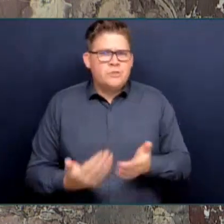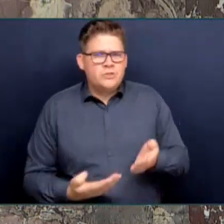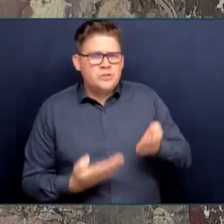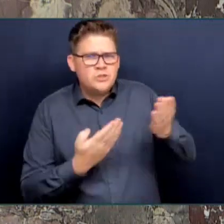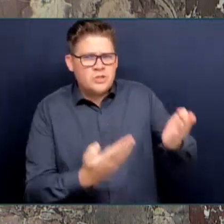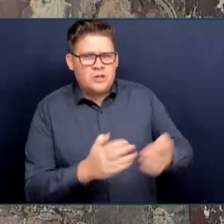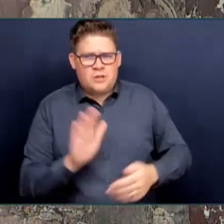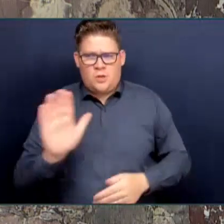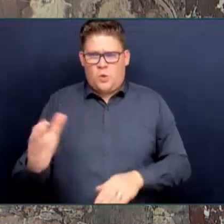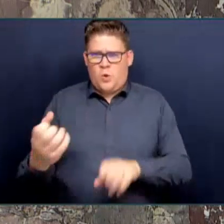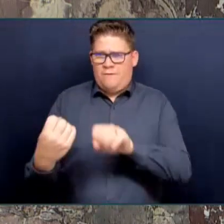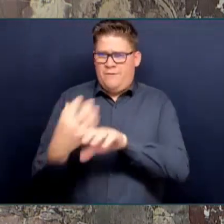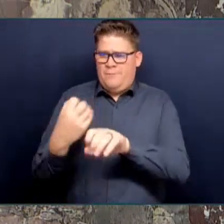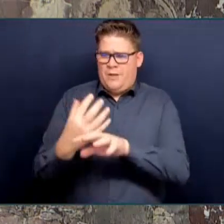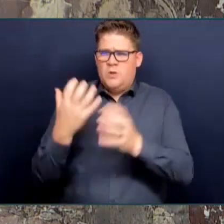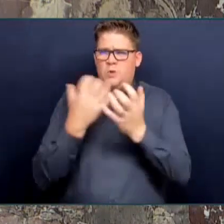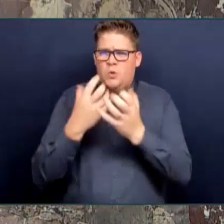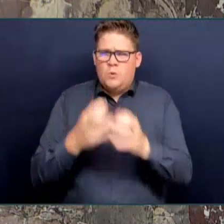issue.